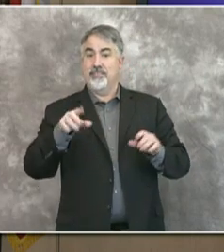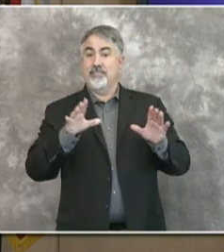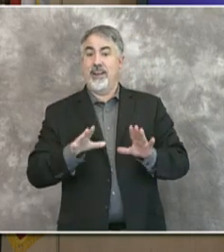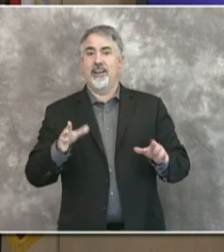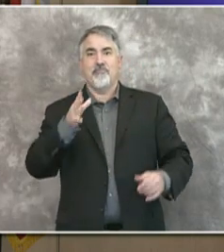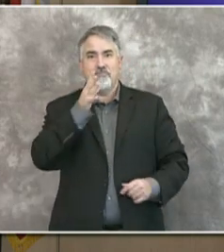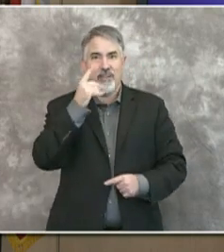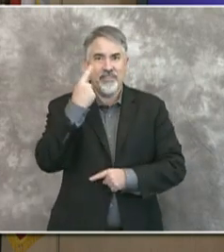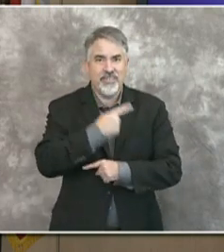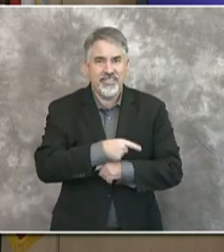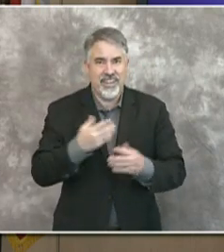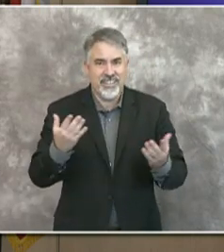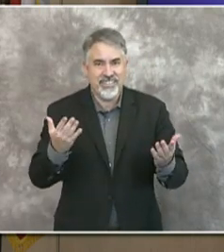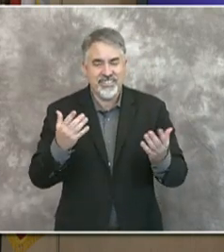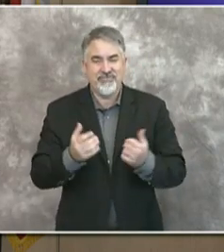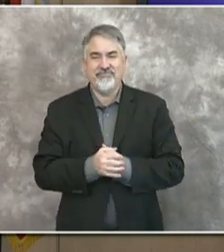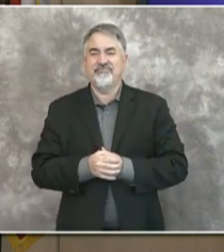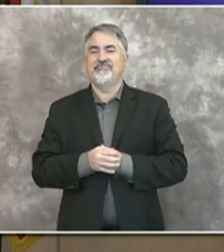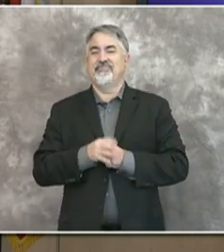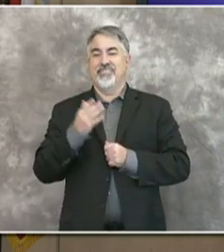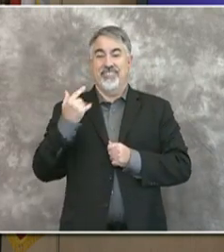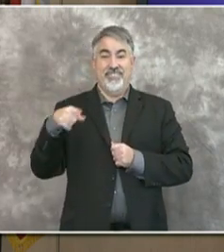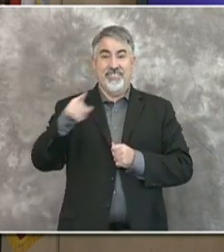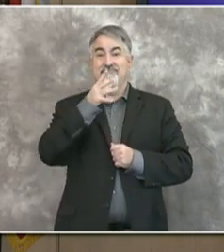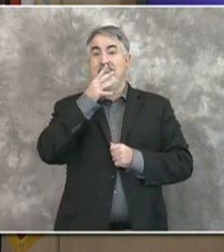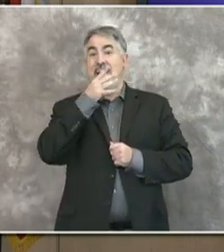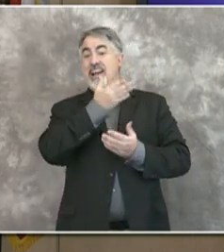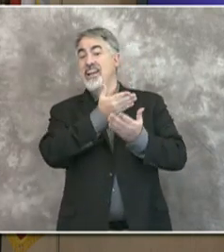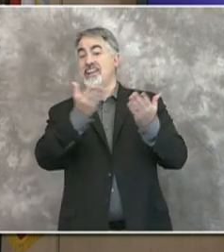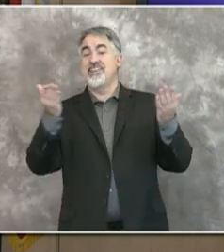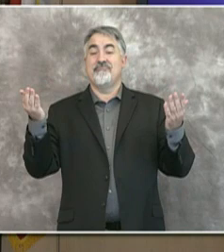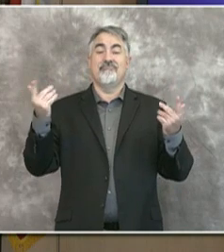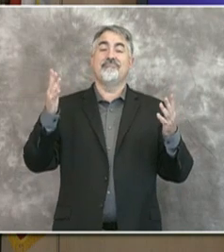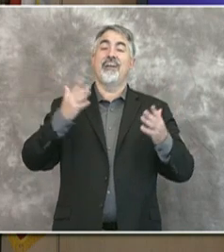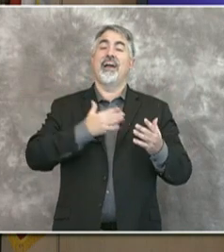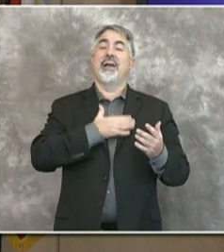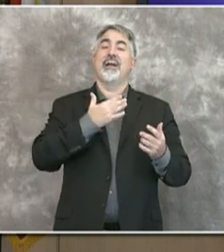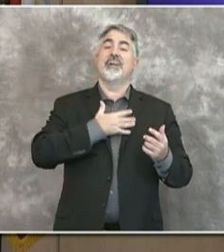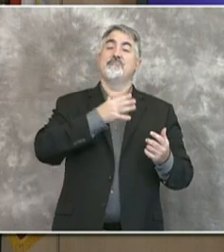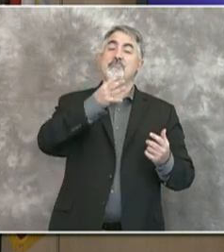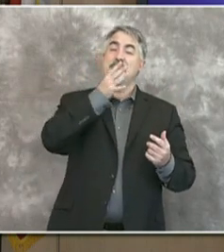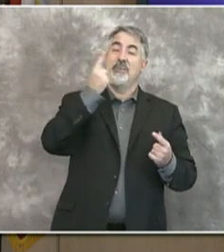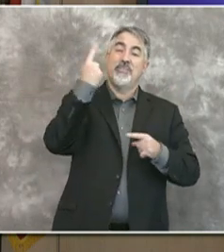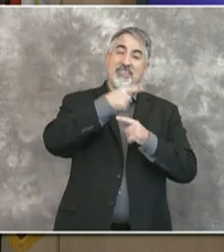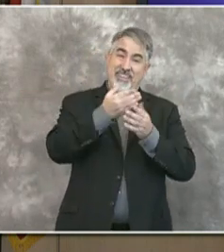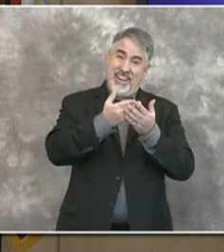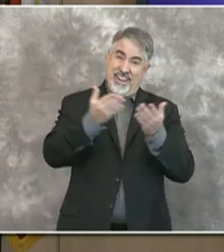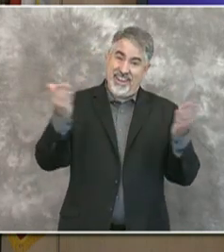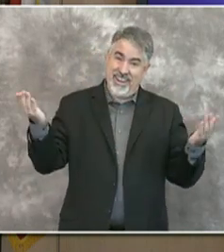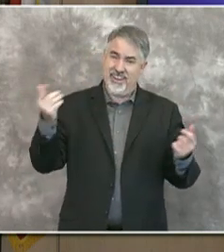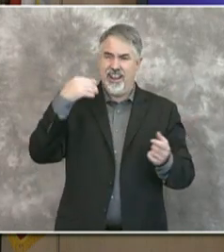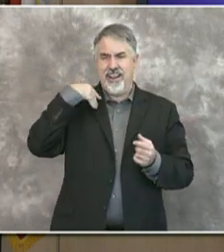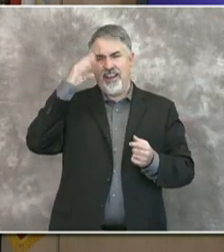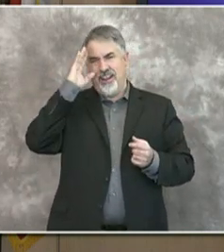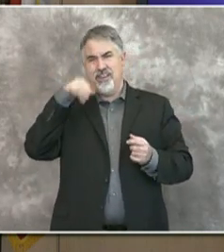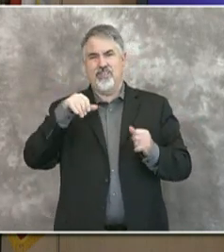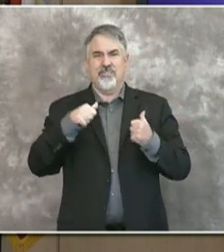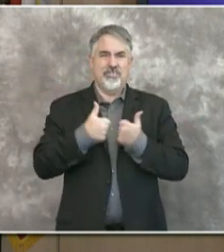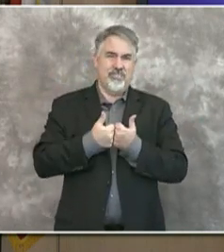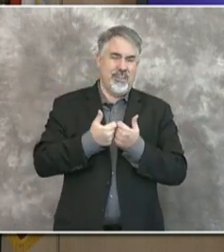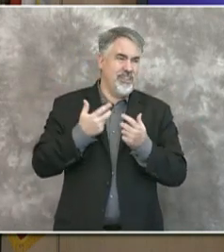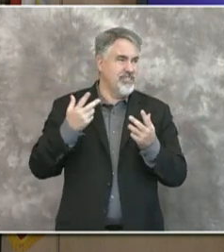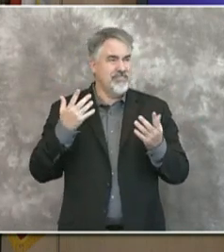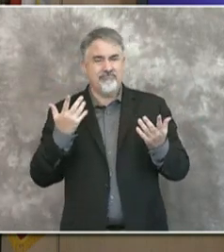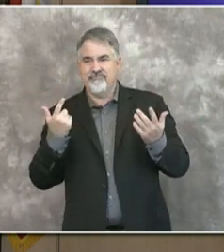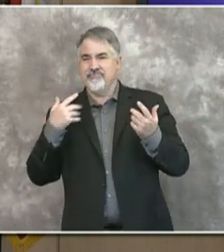And to all the moms out there, we want to certainly wish you a very happy Mother's Day. We know it's going to be a little bit more difficult to celebrate Mother's Day